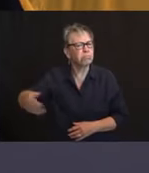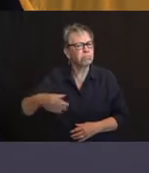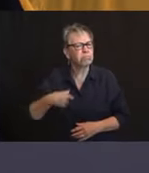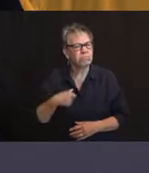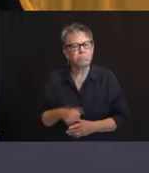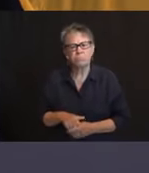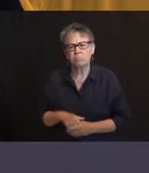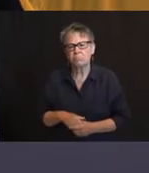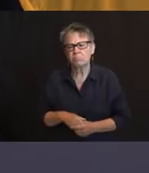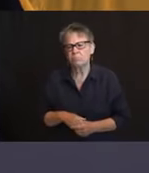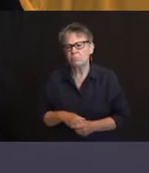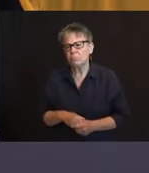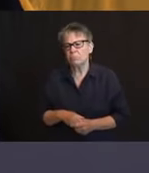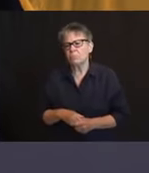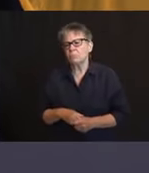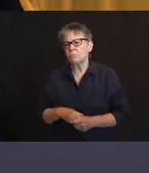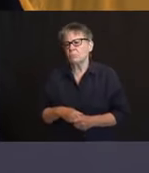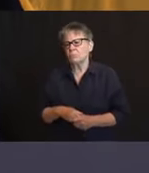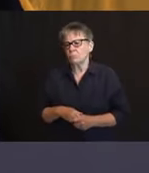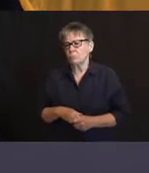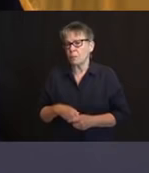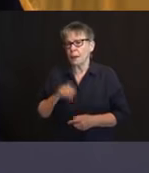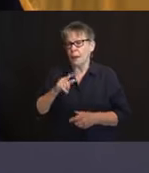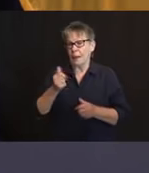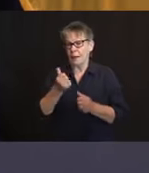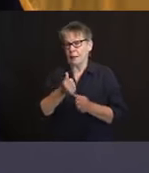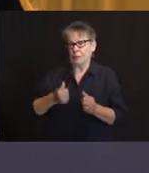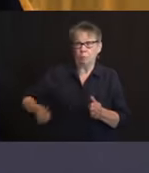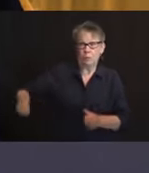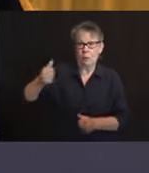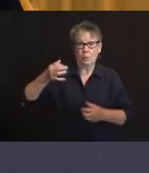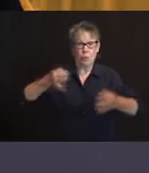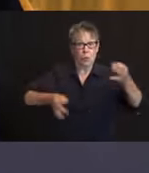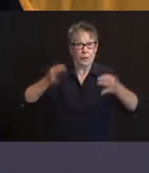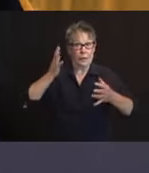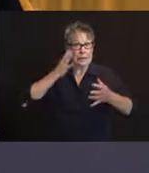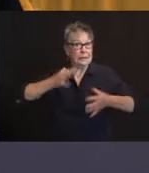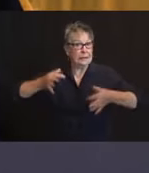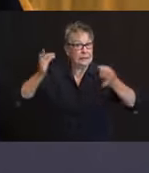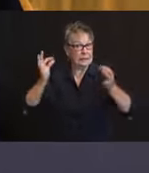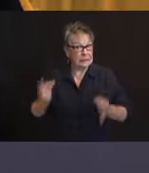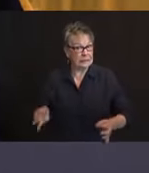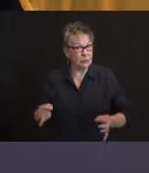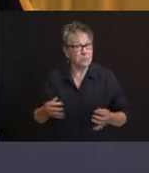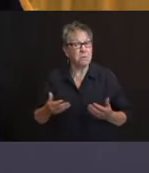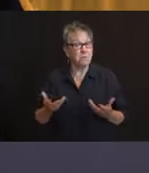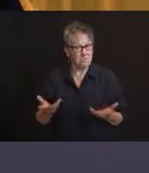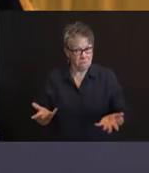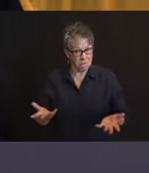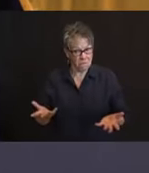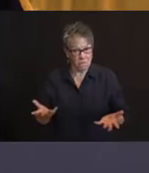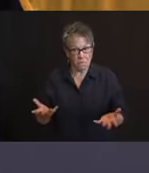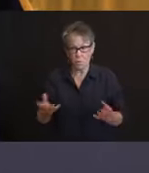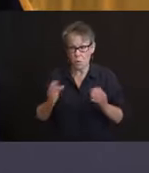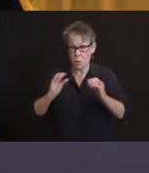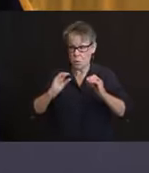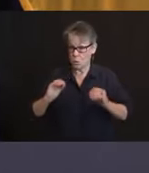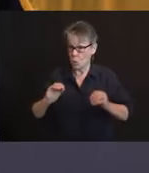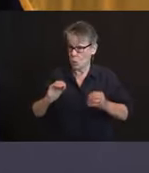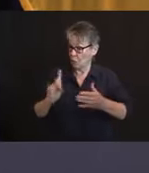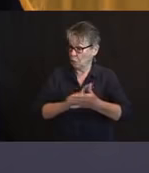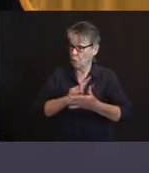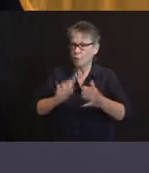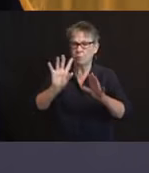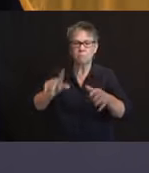that the LGBTQ plus community can stand tall and not be discriminated against is a big deal. It is a big,